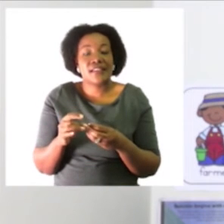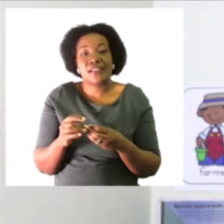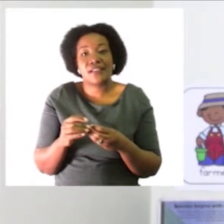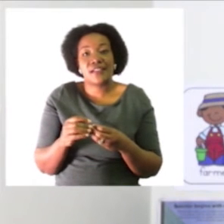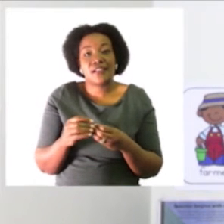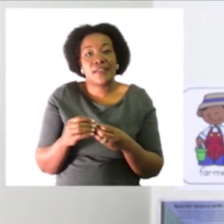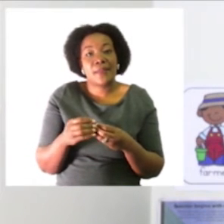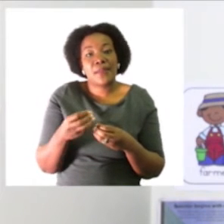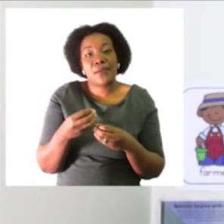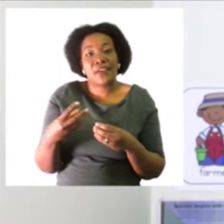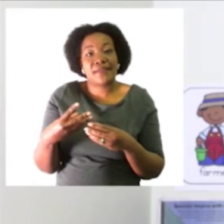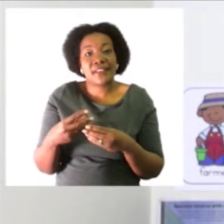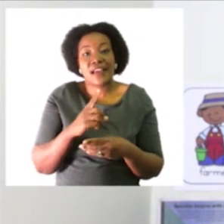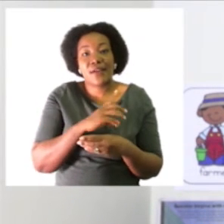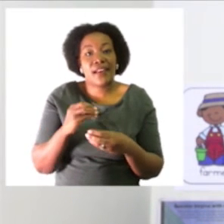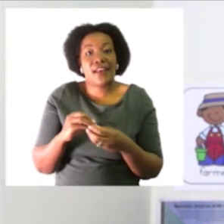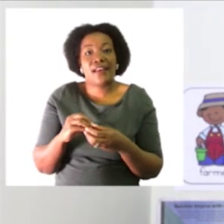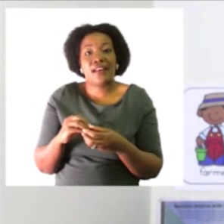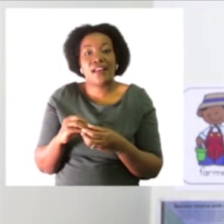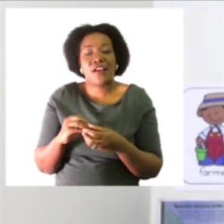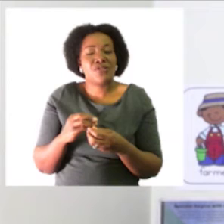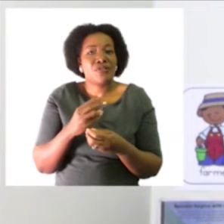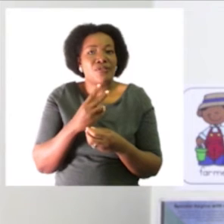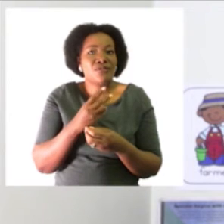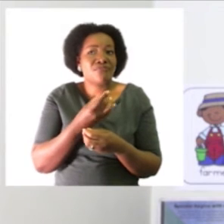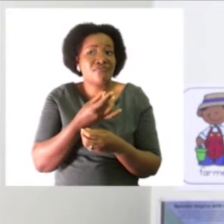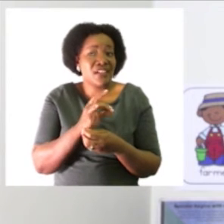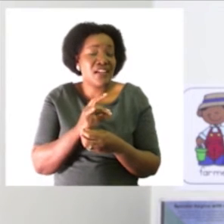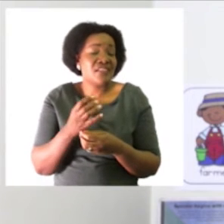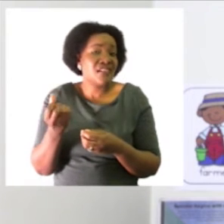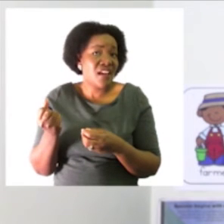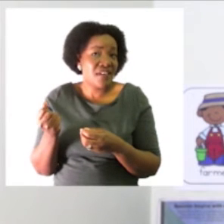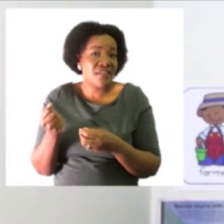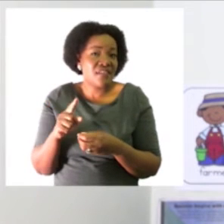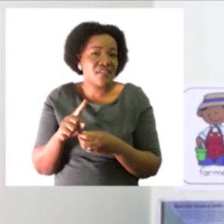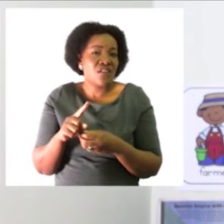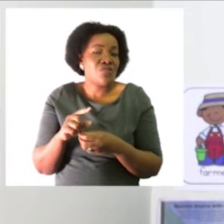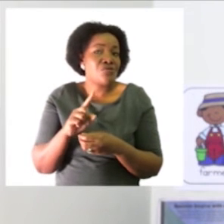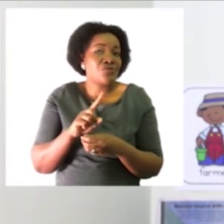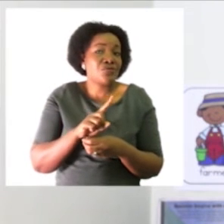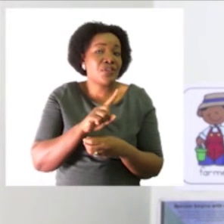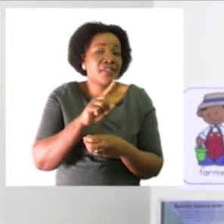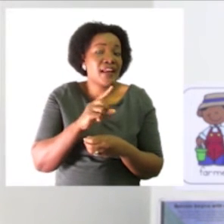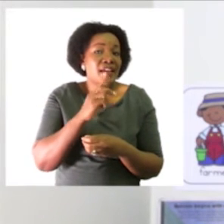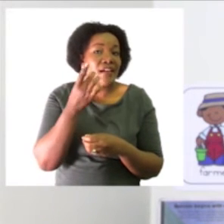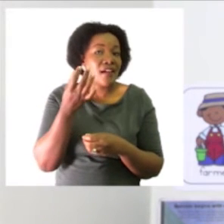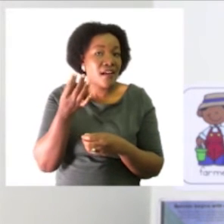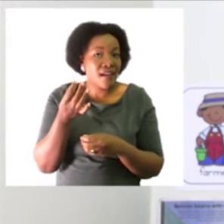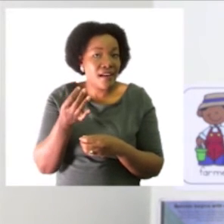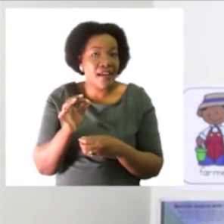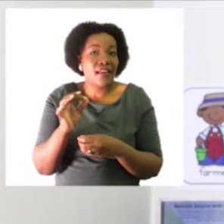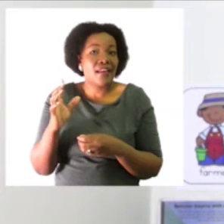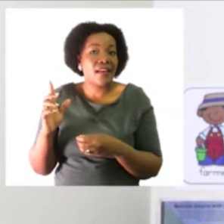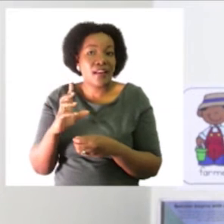count on. It's a 2. We have already 8, so we are counting 2 times forward. 1, 2. So